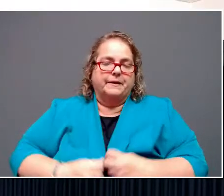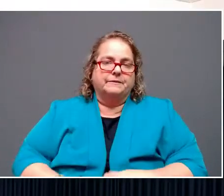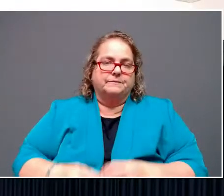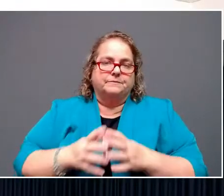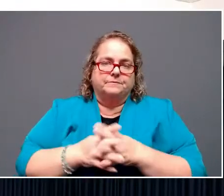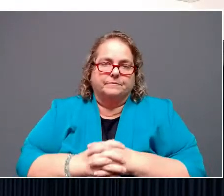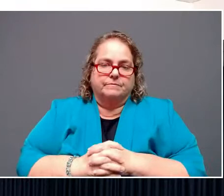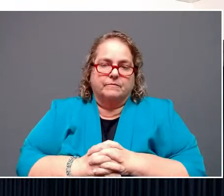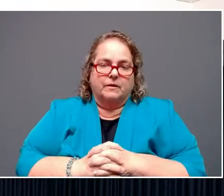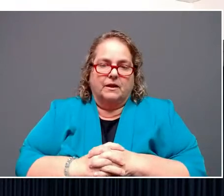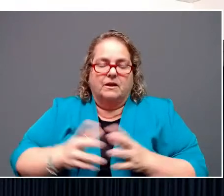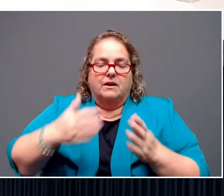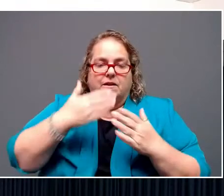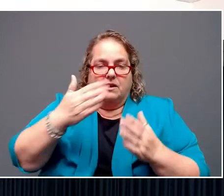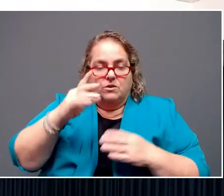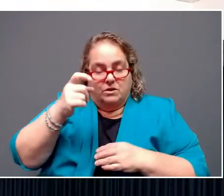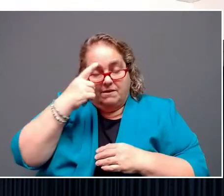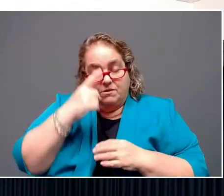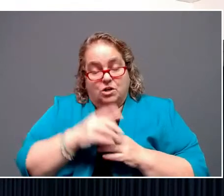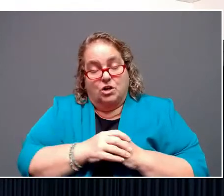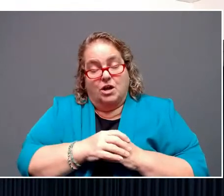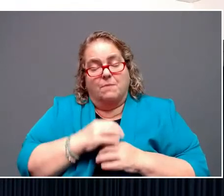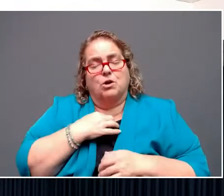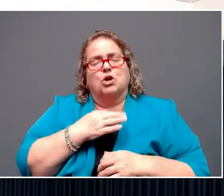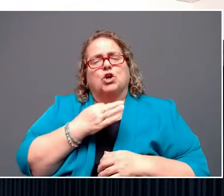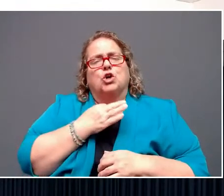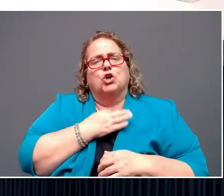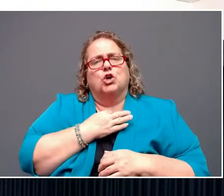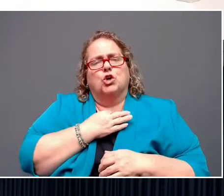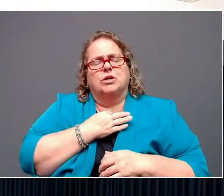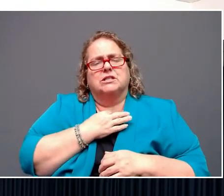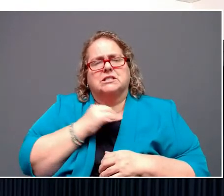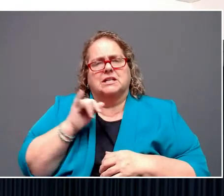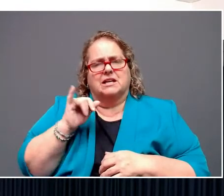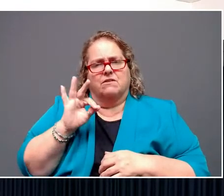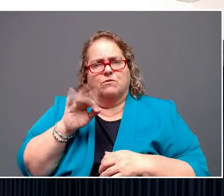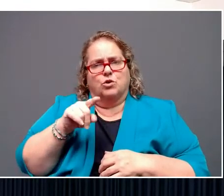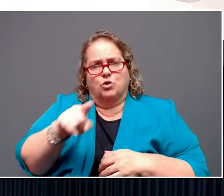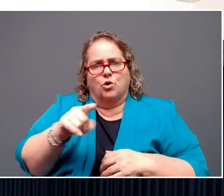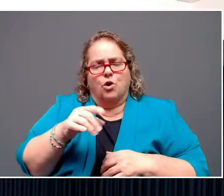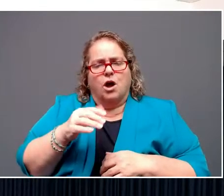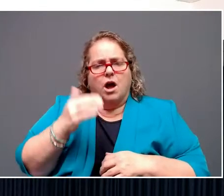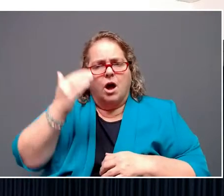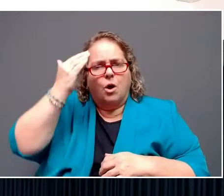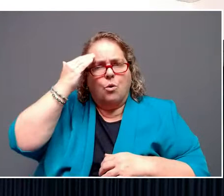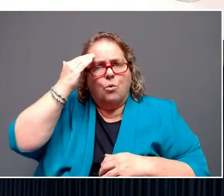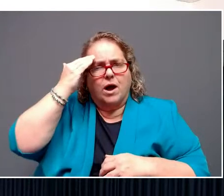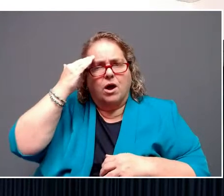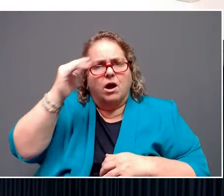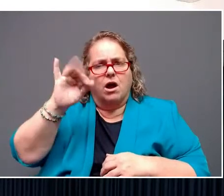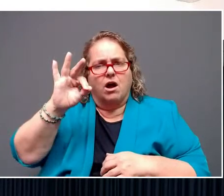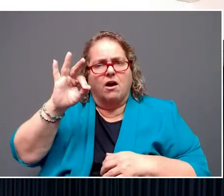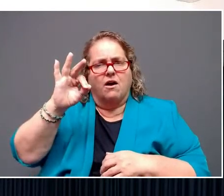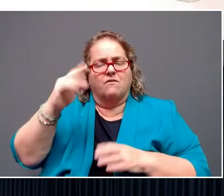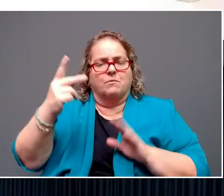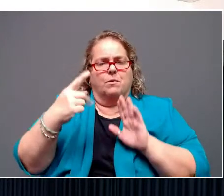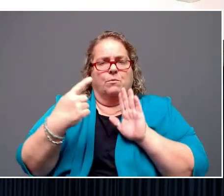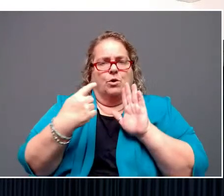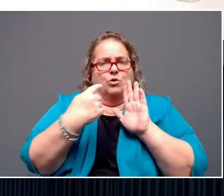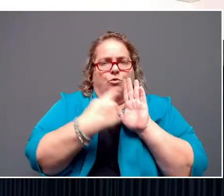Hey, thank you, Governor. I'm curious if you're aware of criticisms of